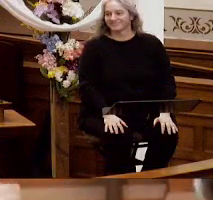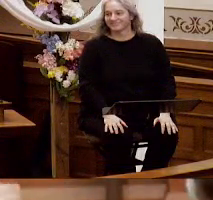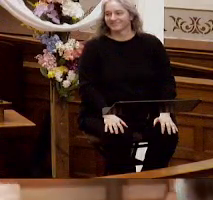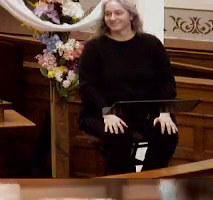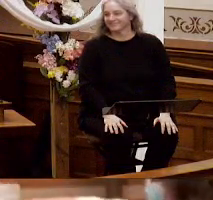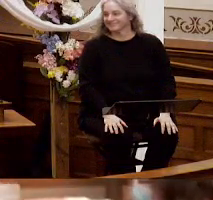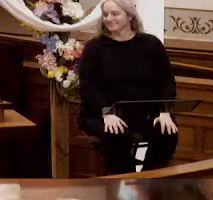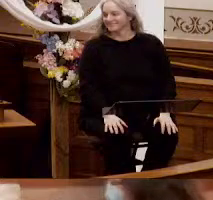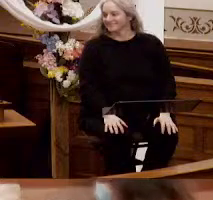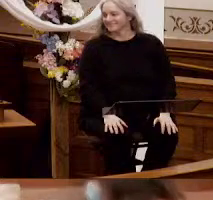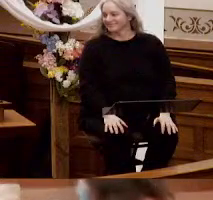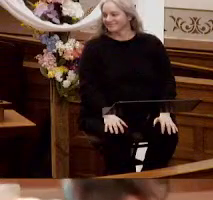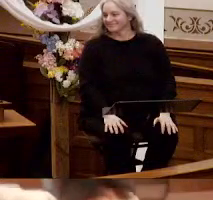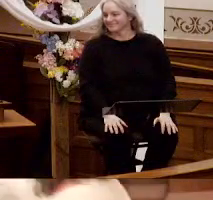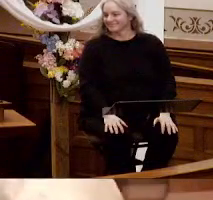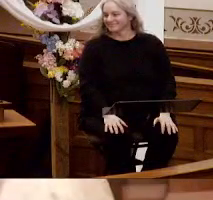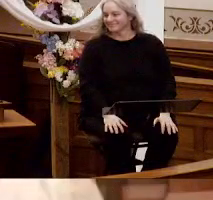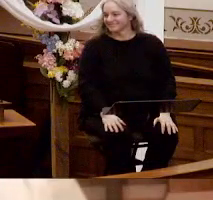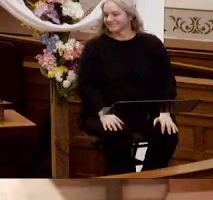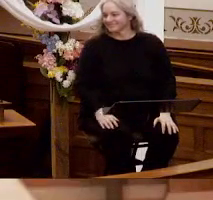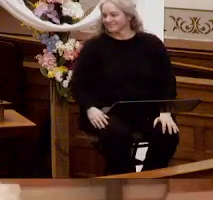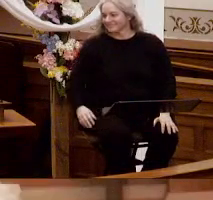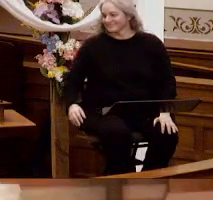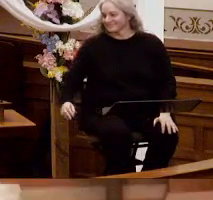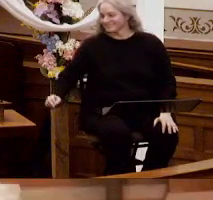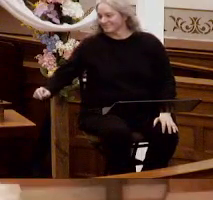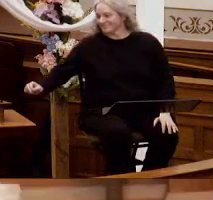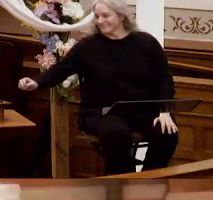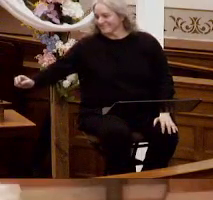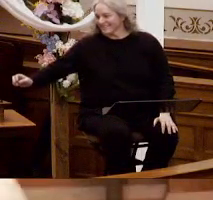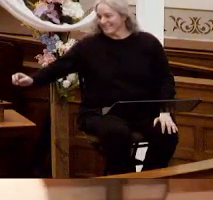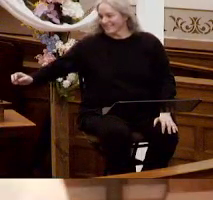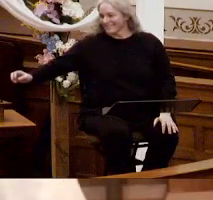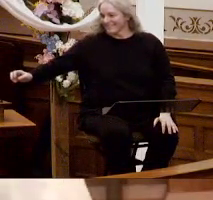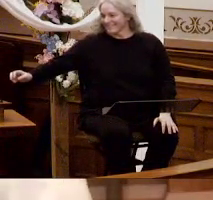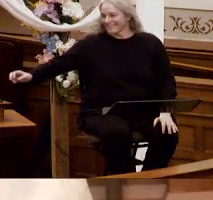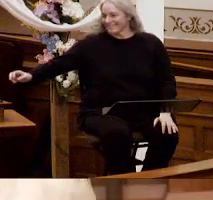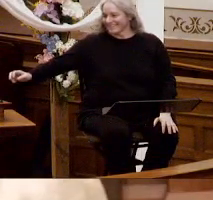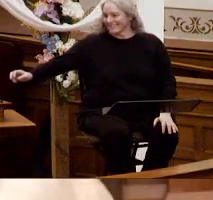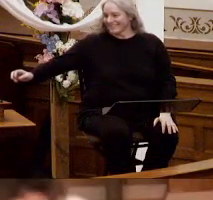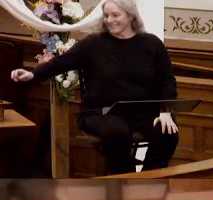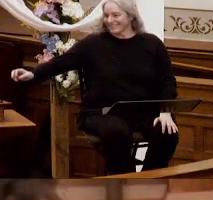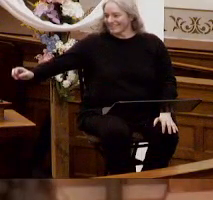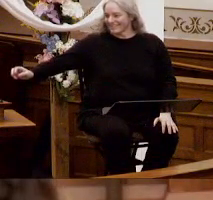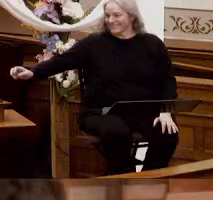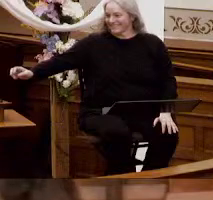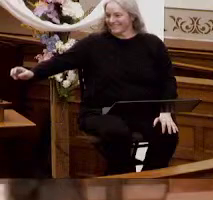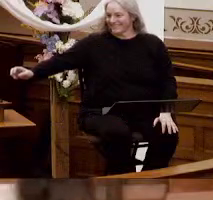I'll give you this mic. Okay. Oh, no, I can't do that. Okay.